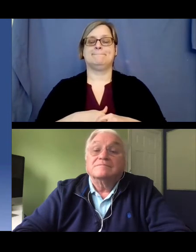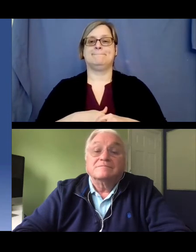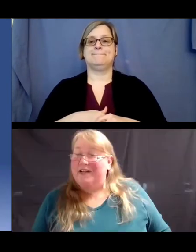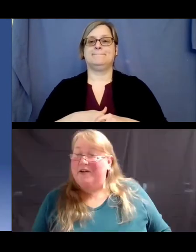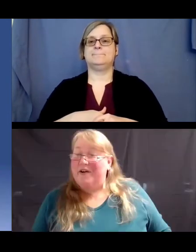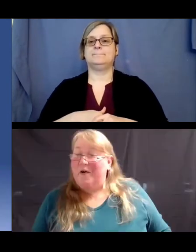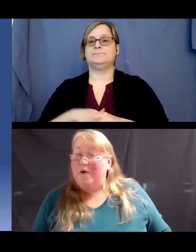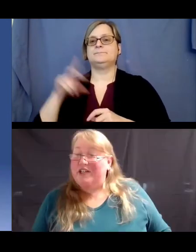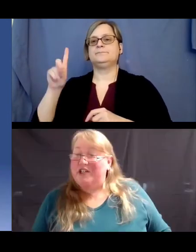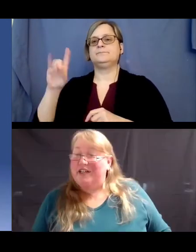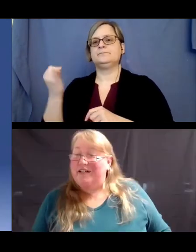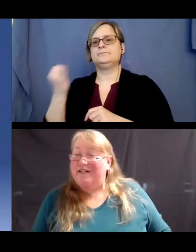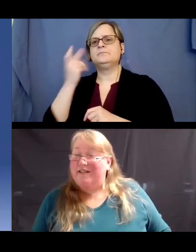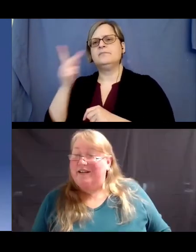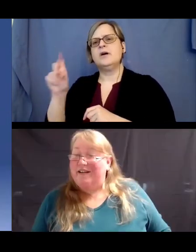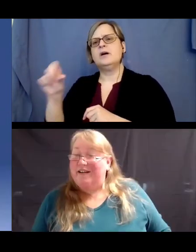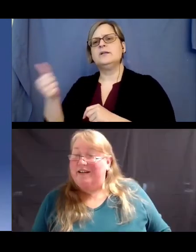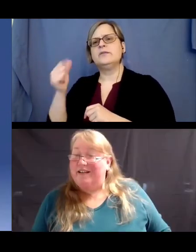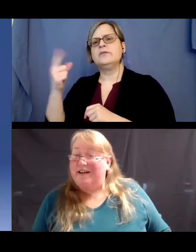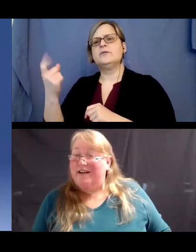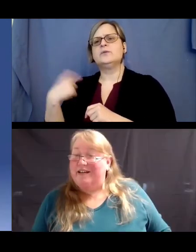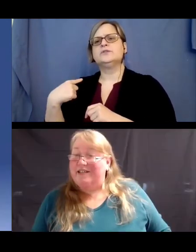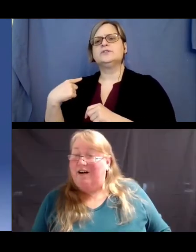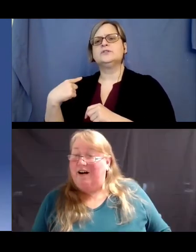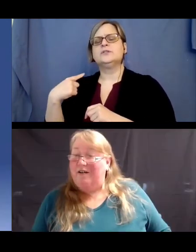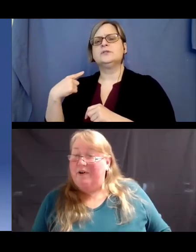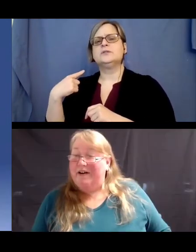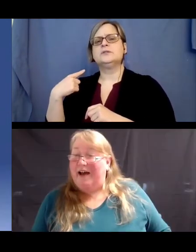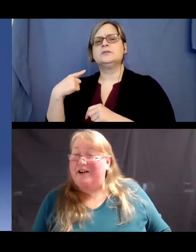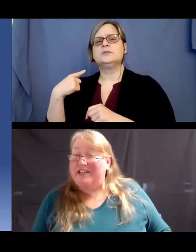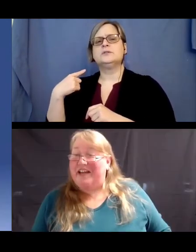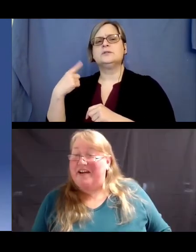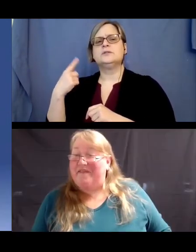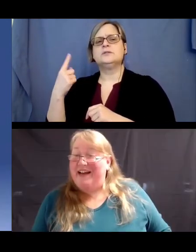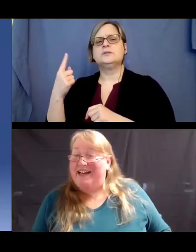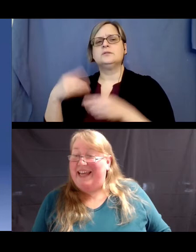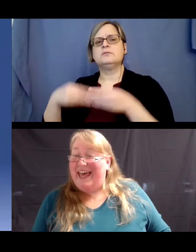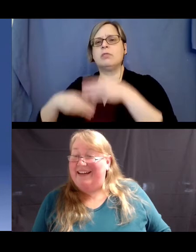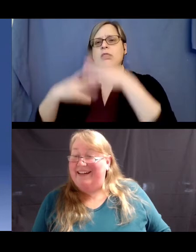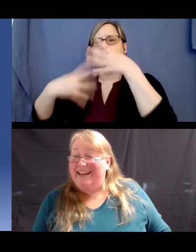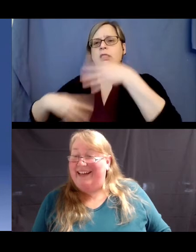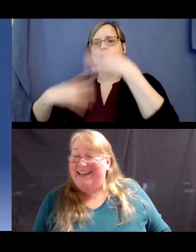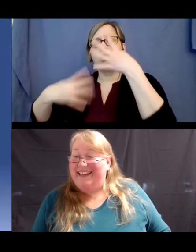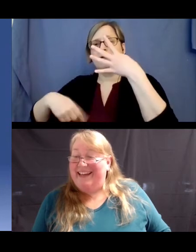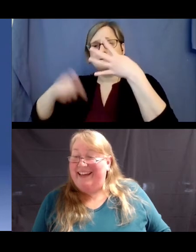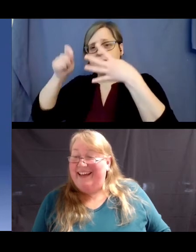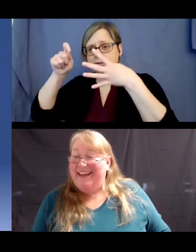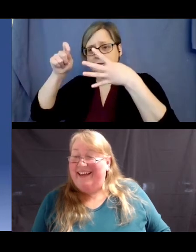There was another question that I saw where, now I just got to find it again.